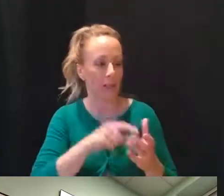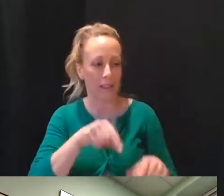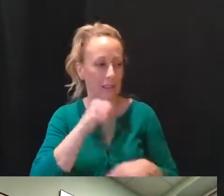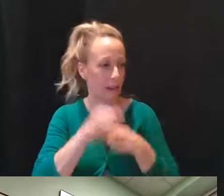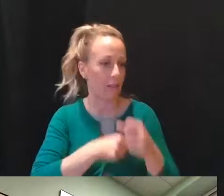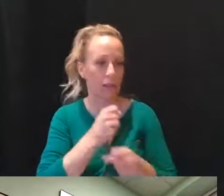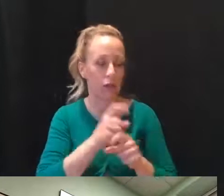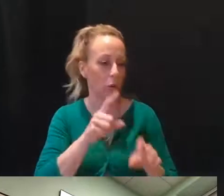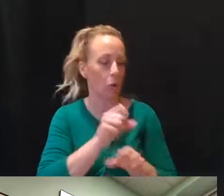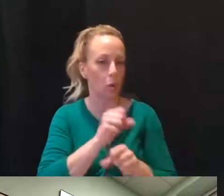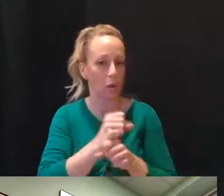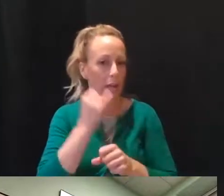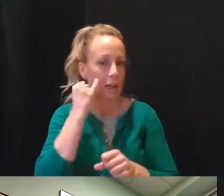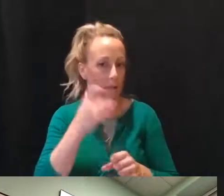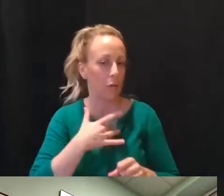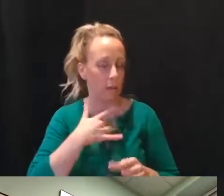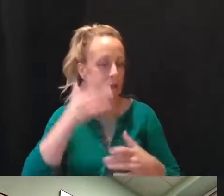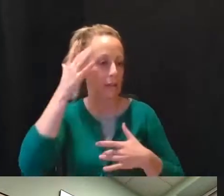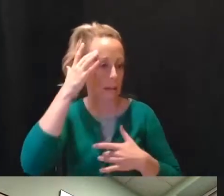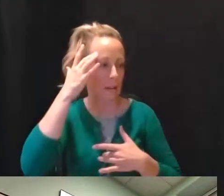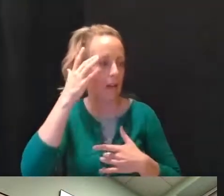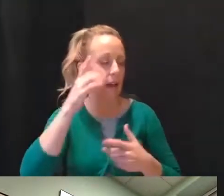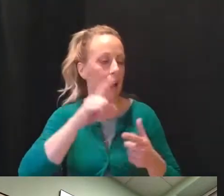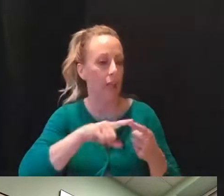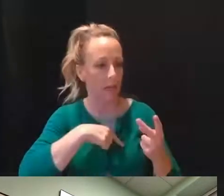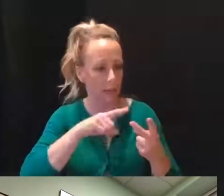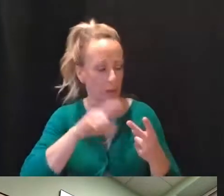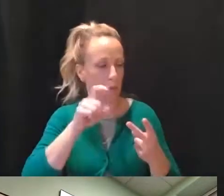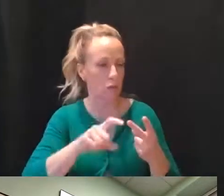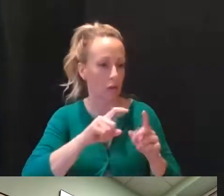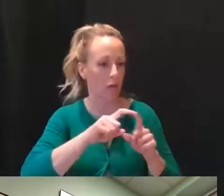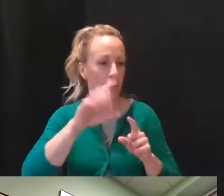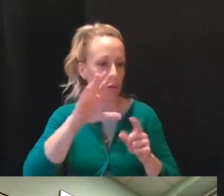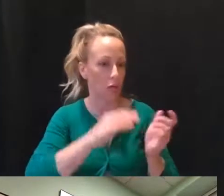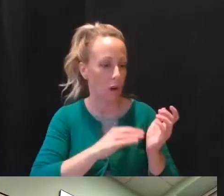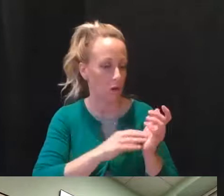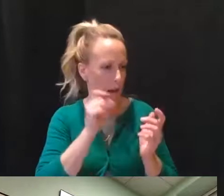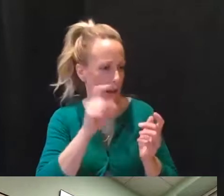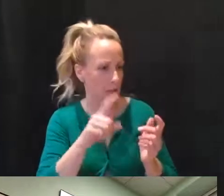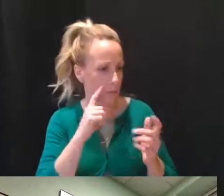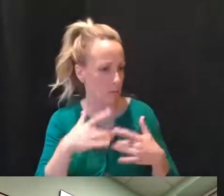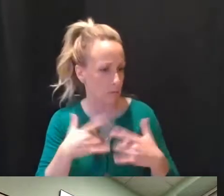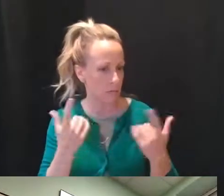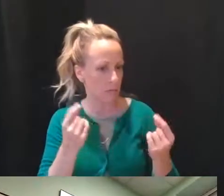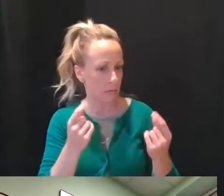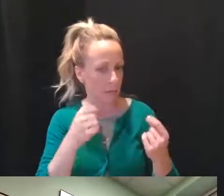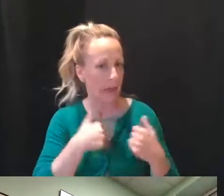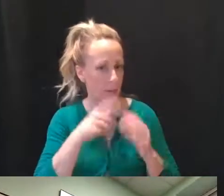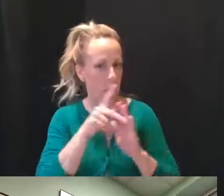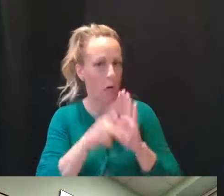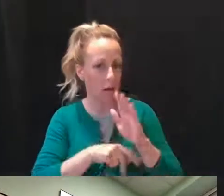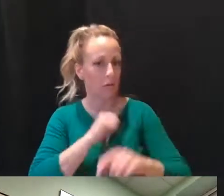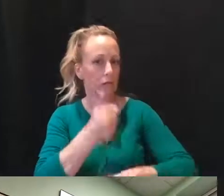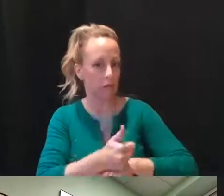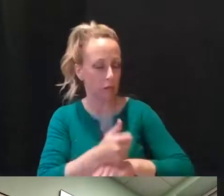sick. Second thing you should do is pick up your phone and call your provider and say, what do you want me to do? They have protocols in place to deal with people